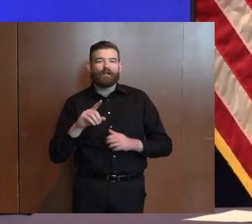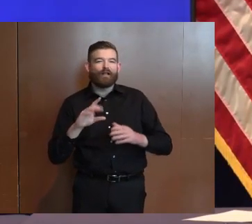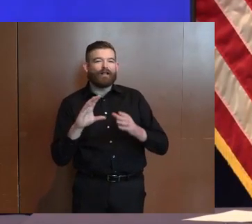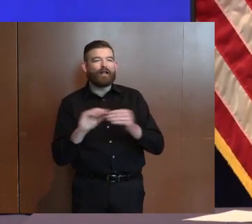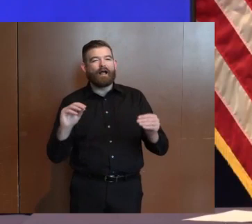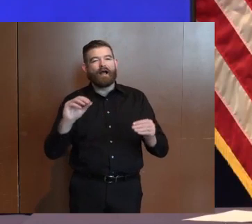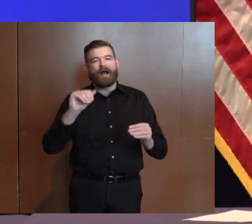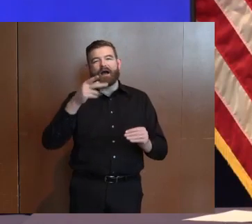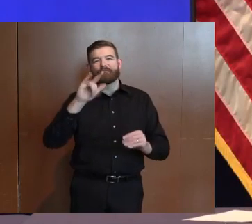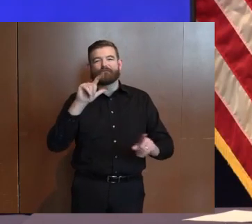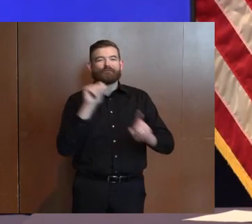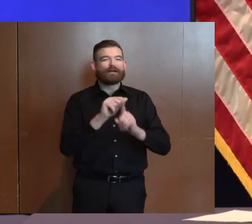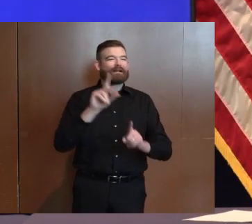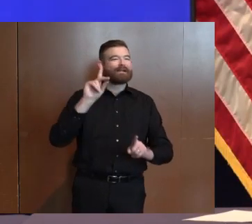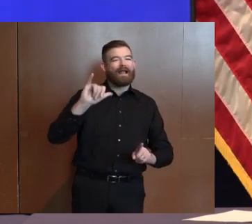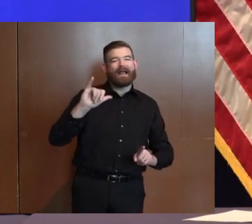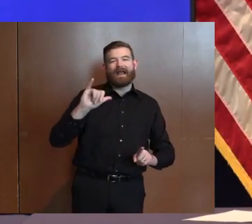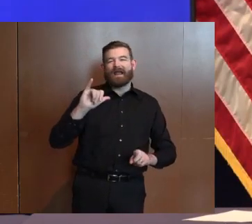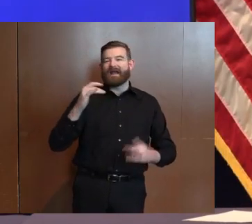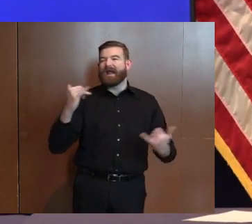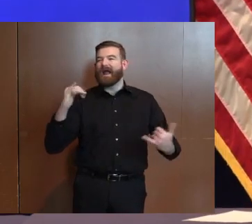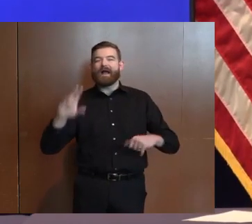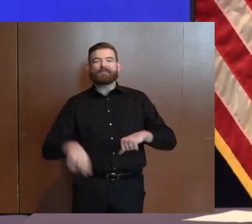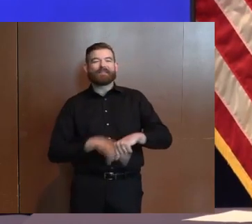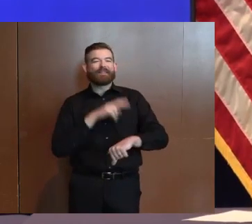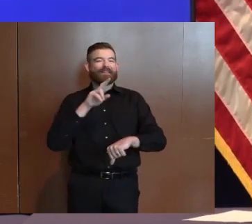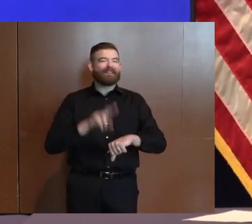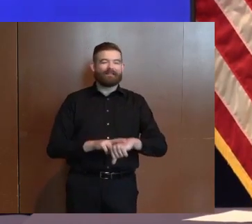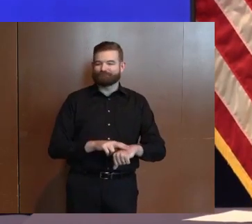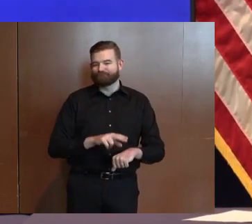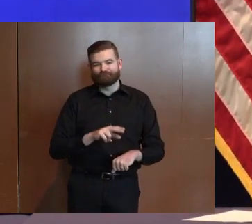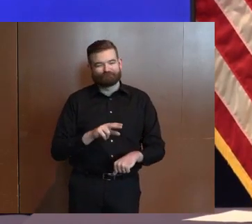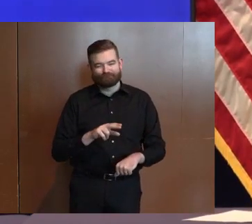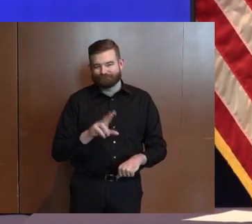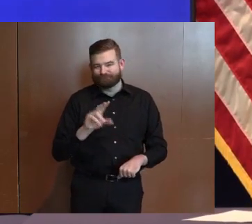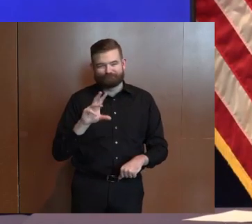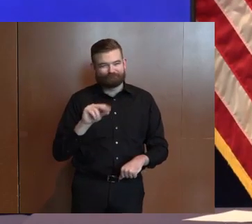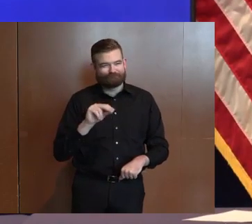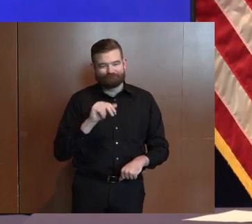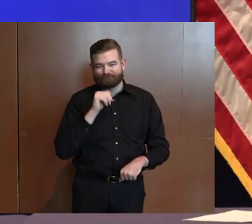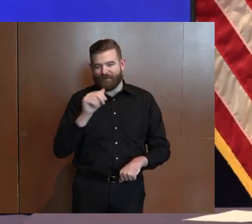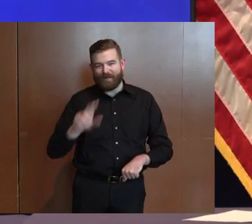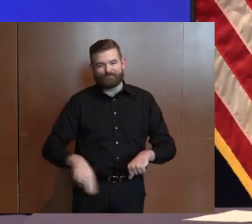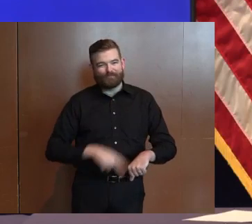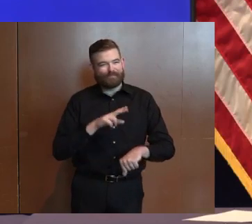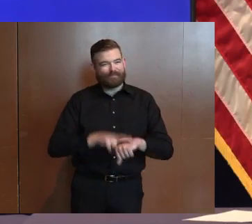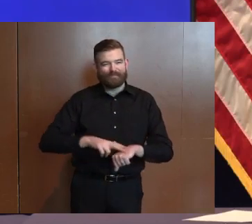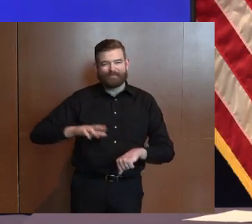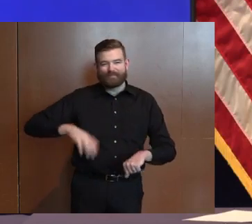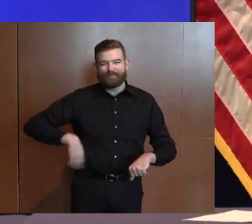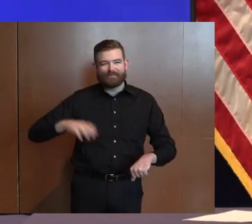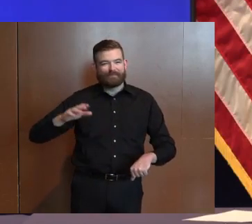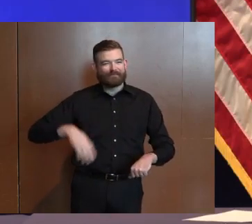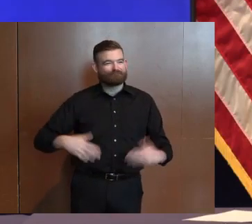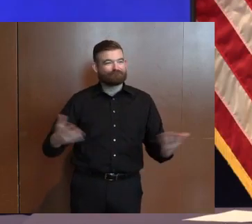Unfortunately, that is not the case, and this is the reality that we're dealing with, and we're all going to have to adjust to what